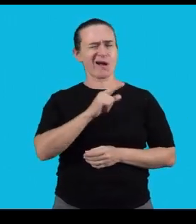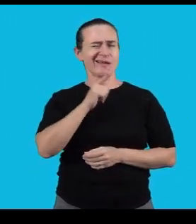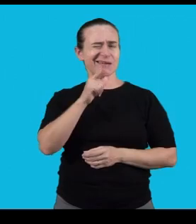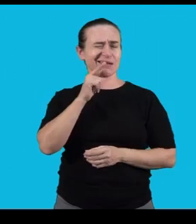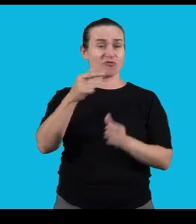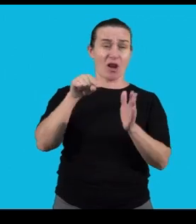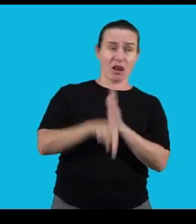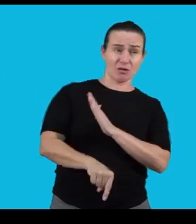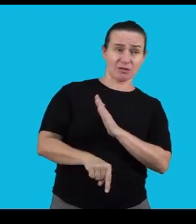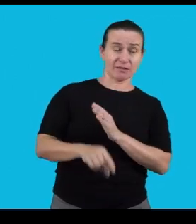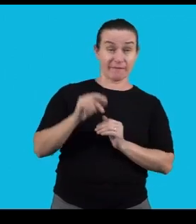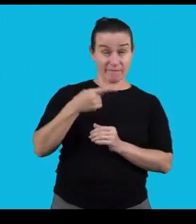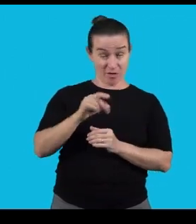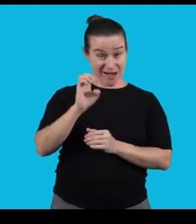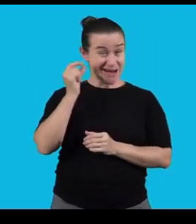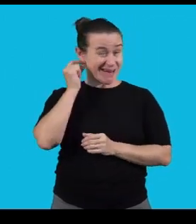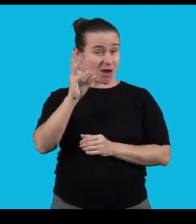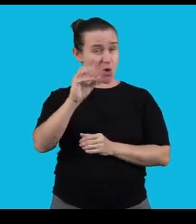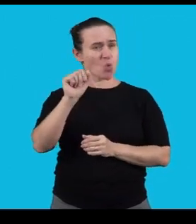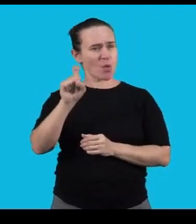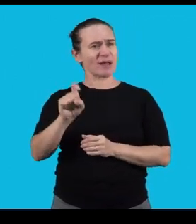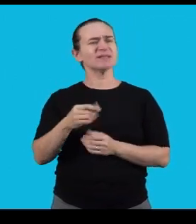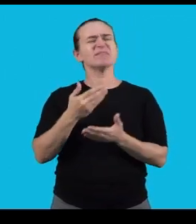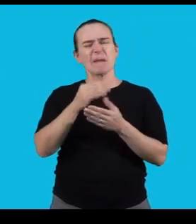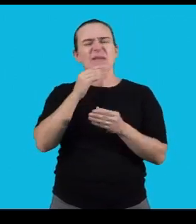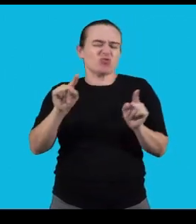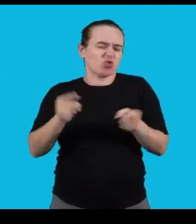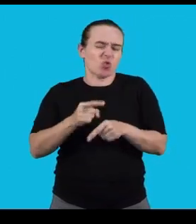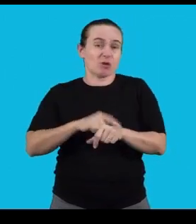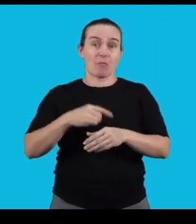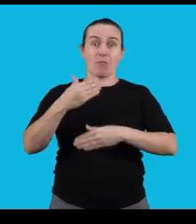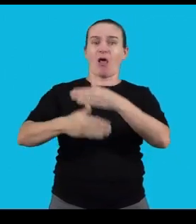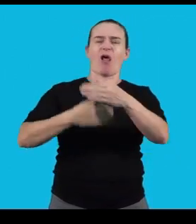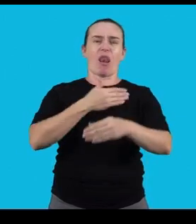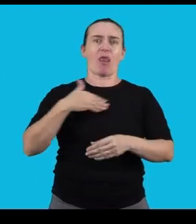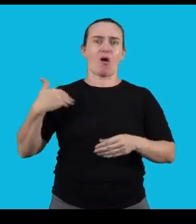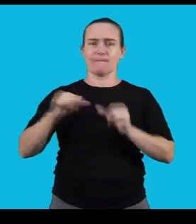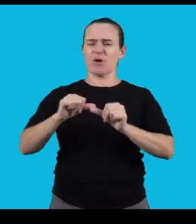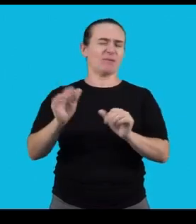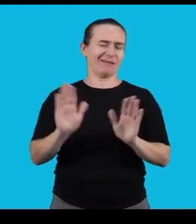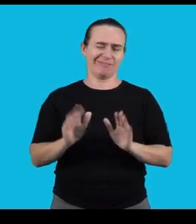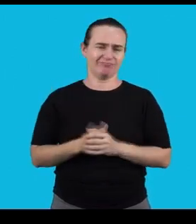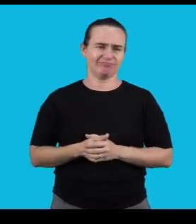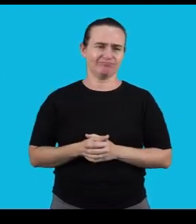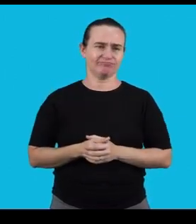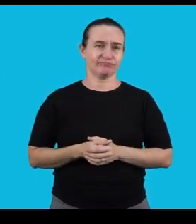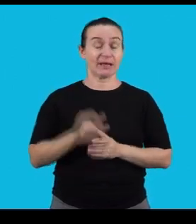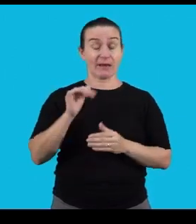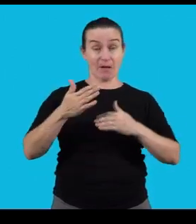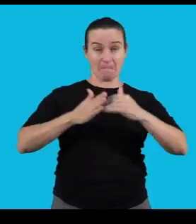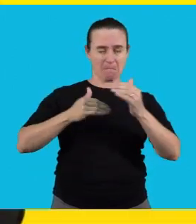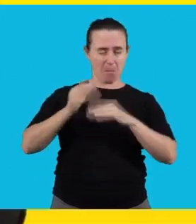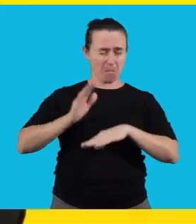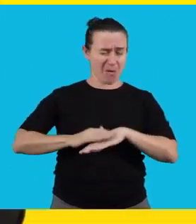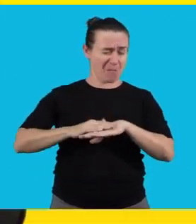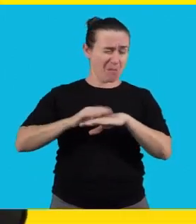245. Explain why hearing loss due to earwax is usually temporary for 2 marks. If there's a